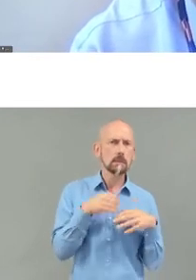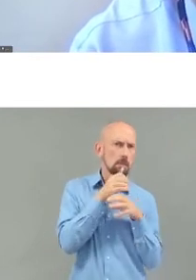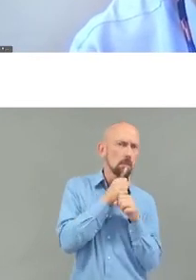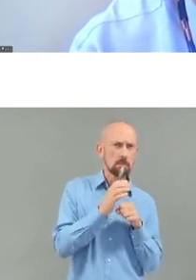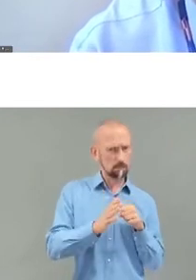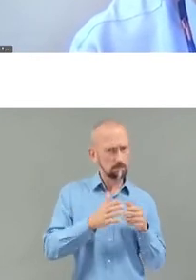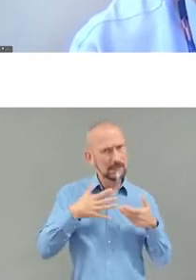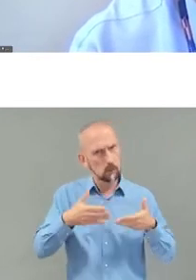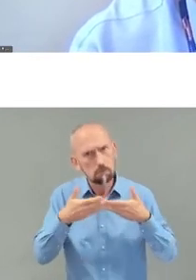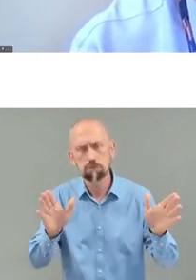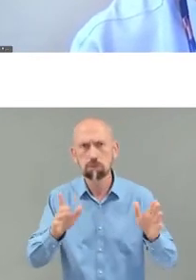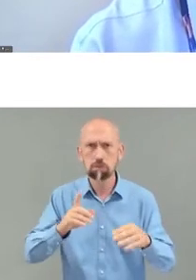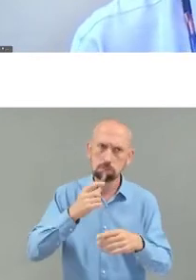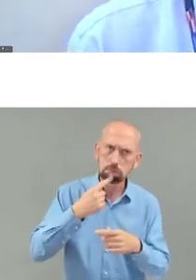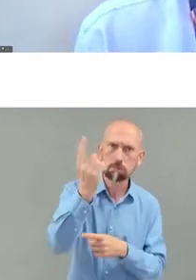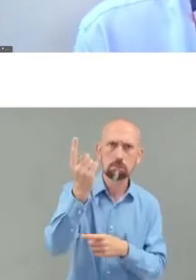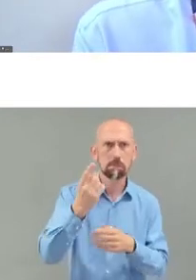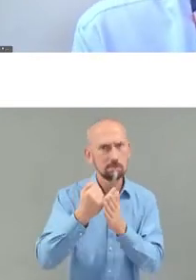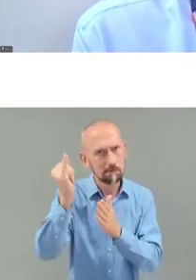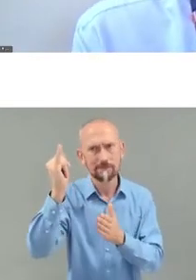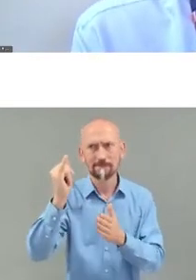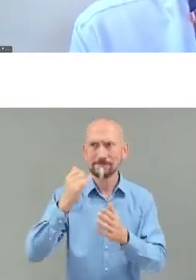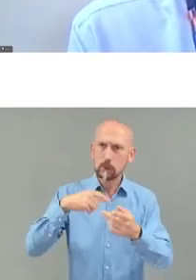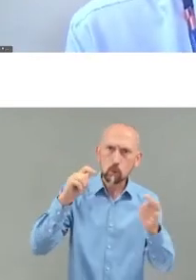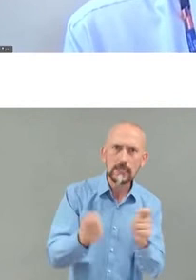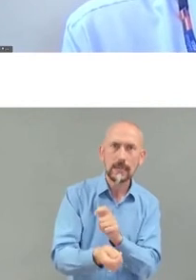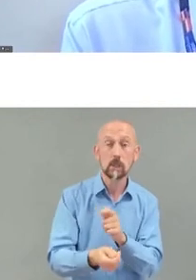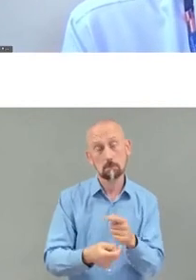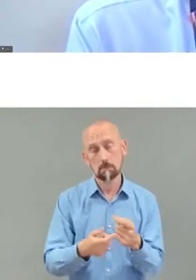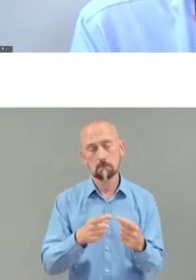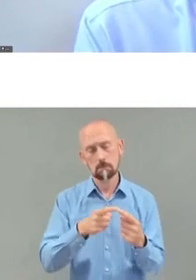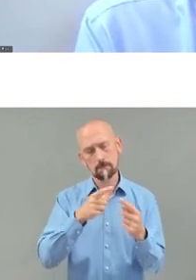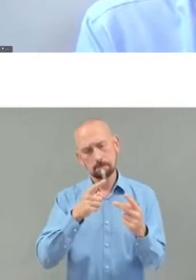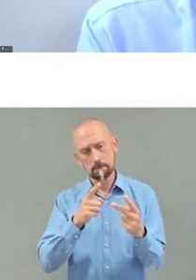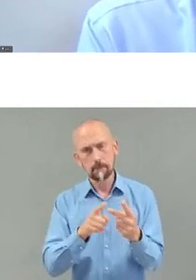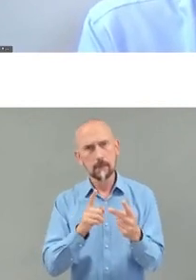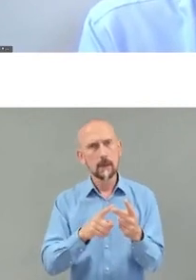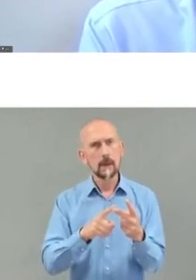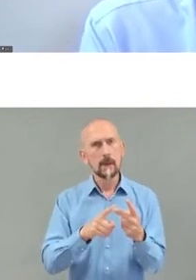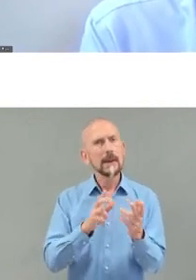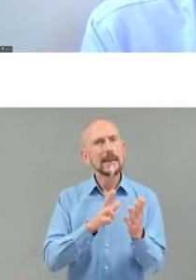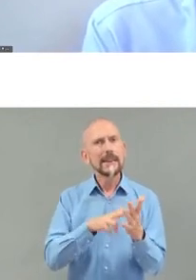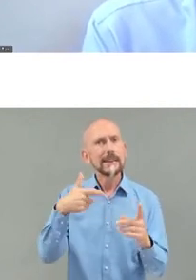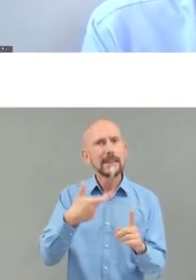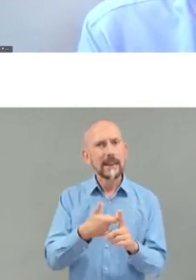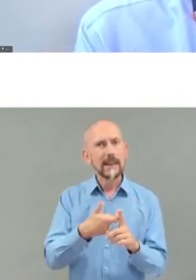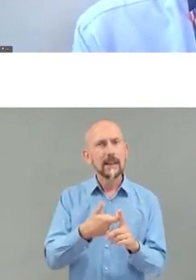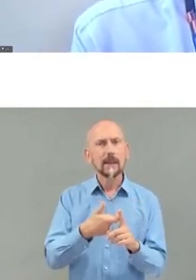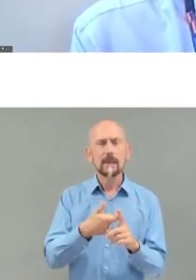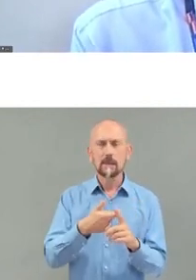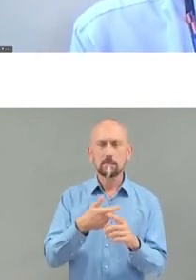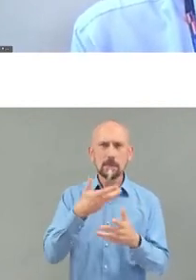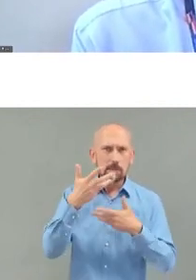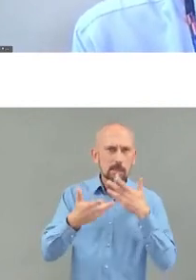change. And also, Nick made another point about how when we're promoting for one group or certain groups